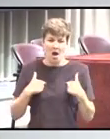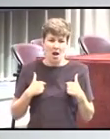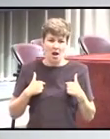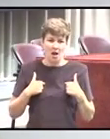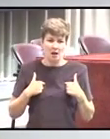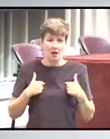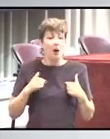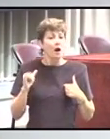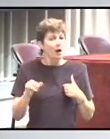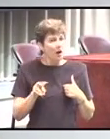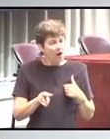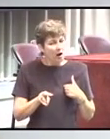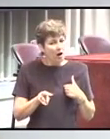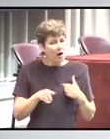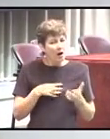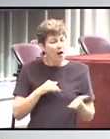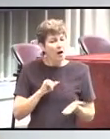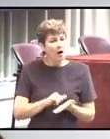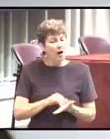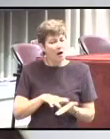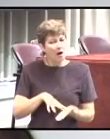I thought that was very eye-opening.